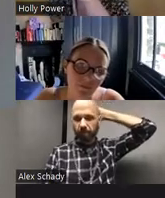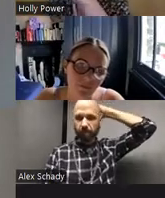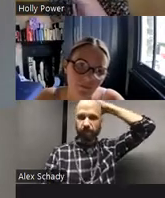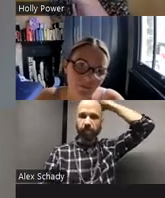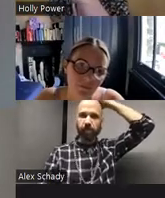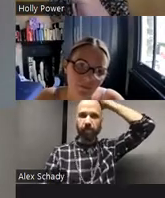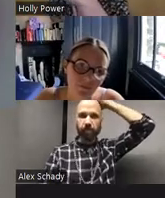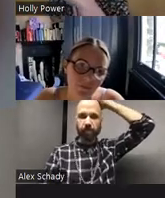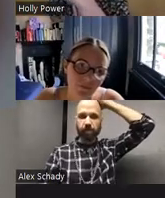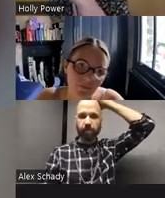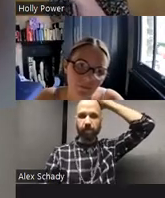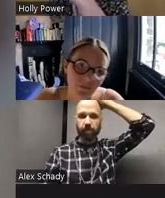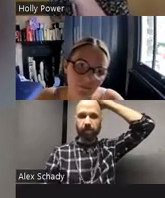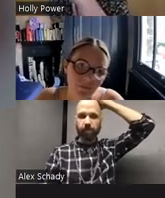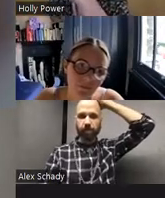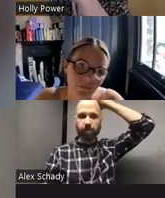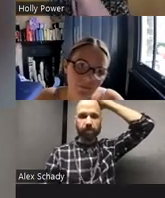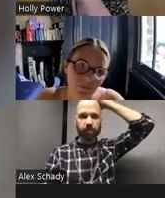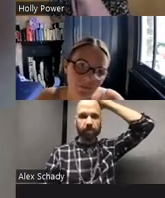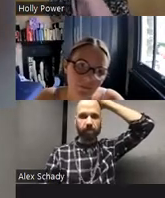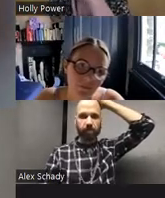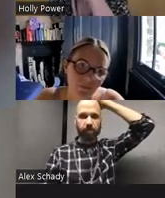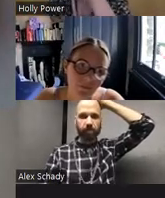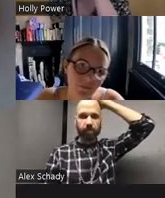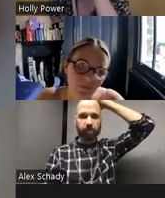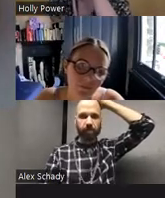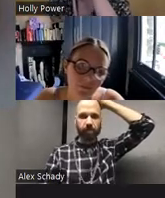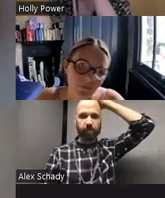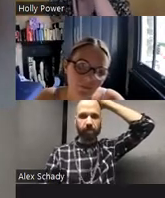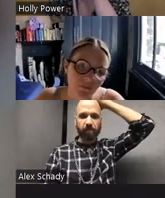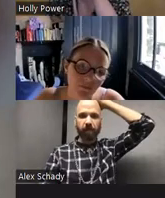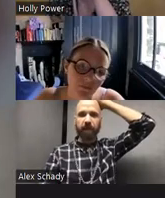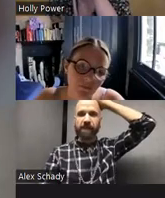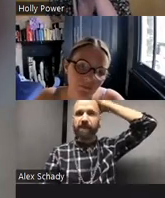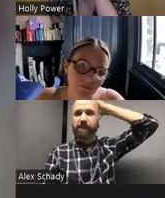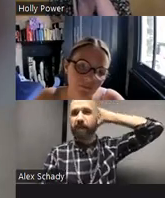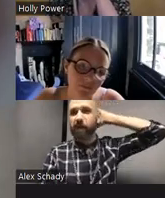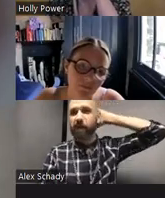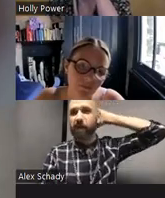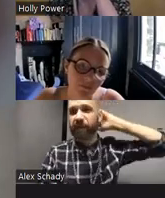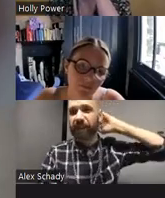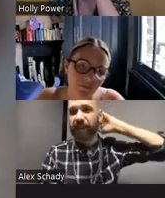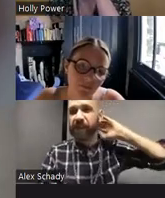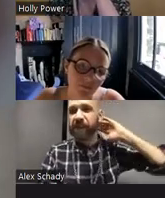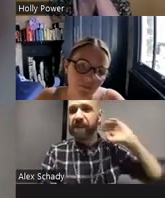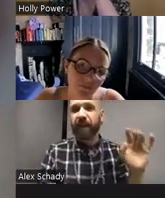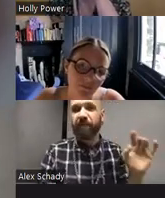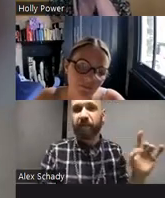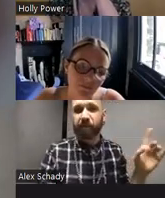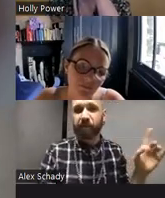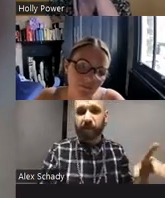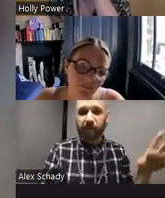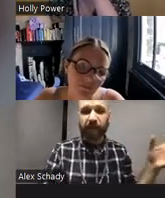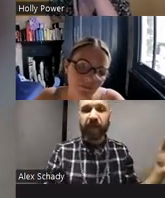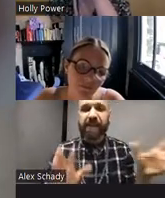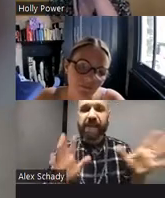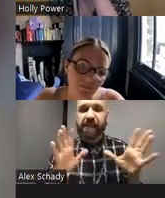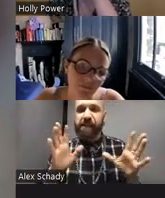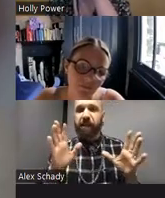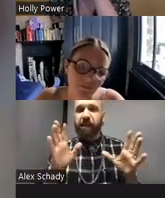But okay, we're in the kitchen, but this painting was. So I'll stop there for a second.